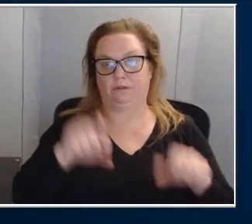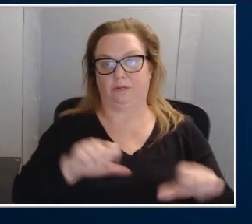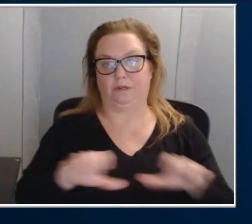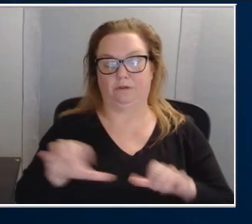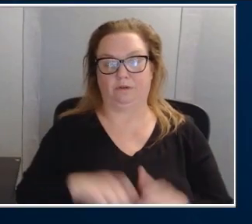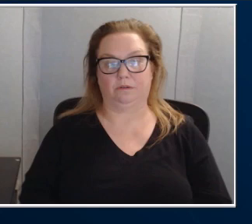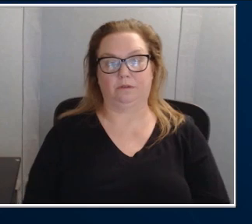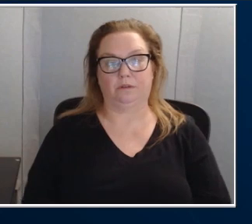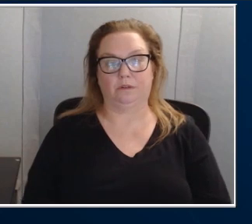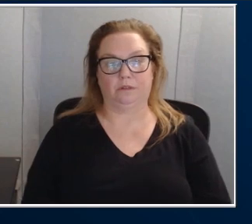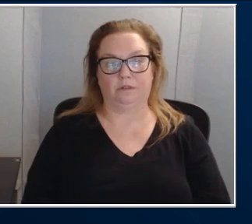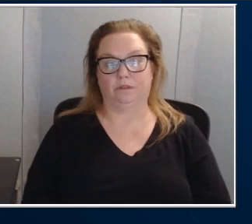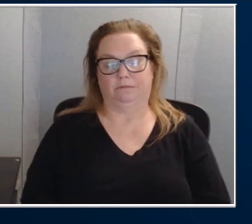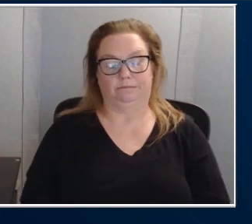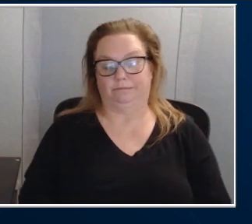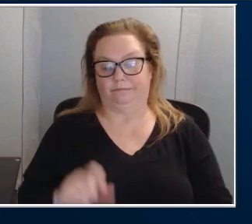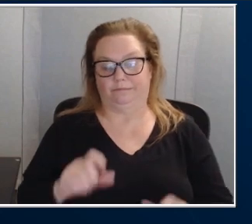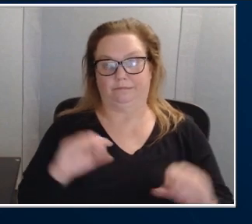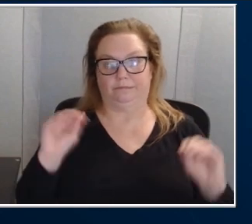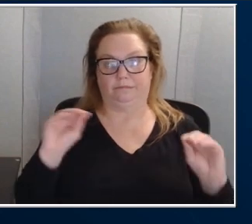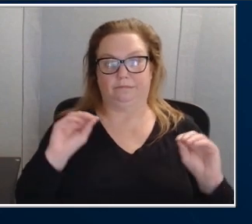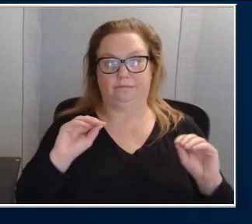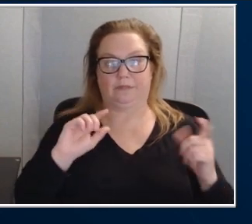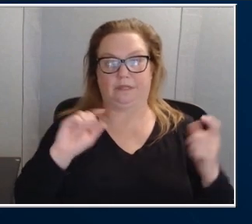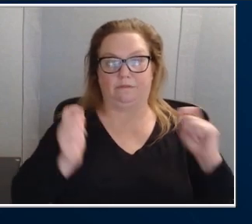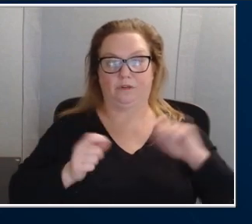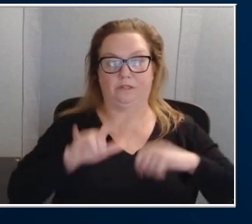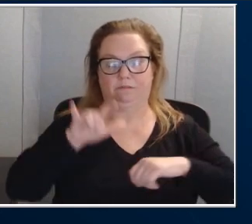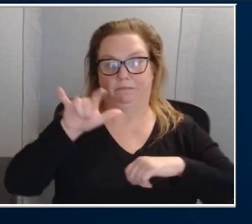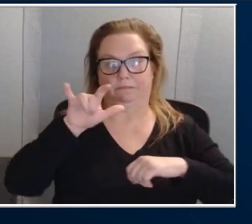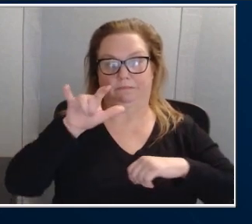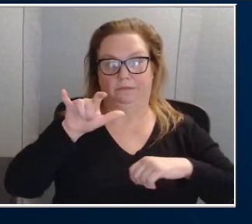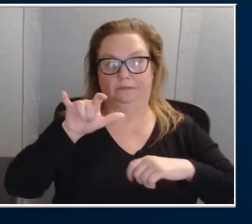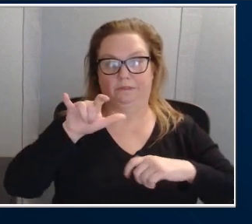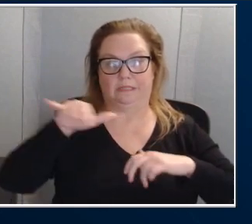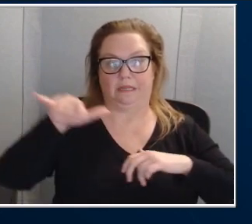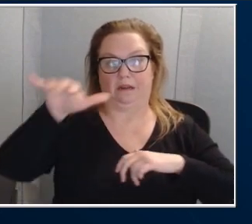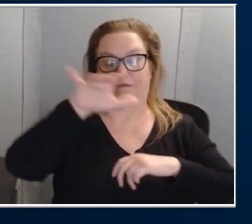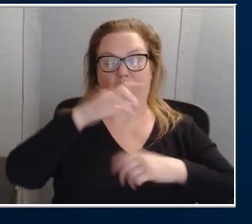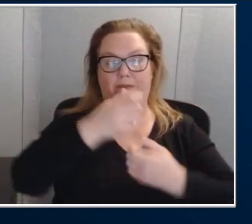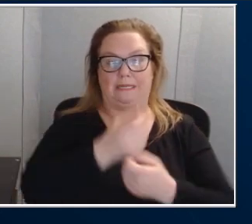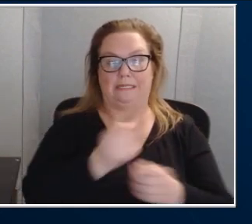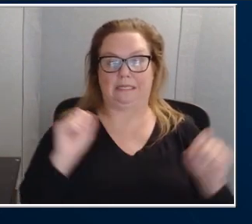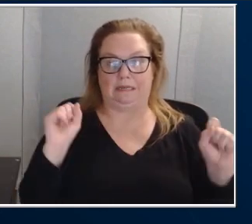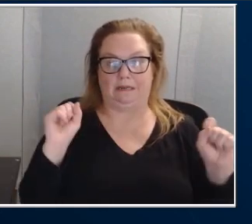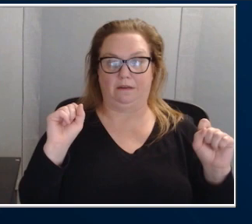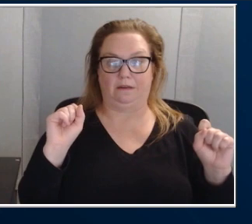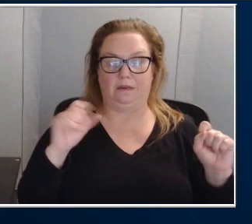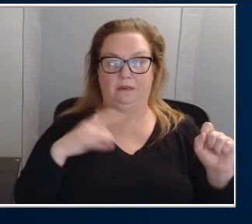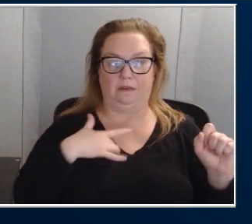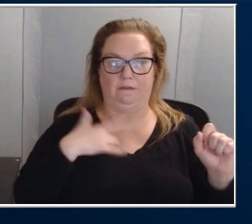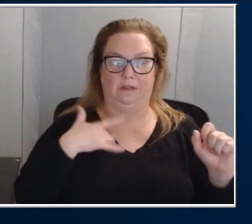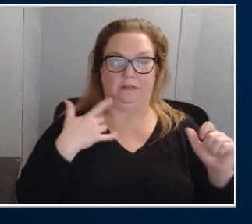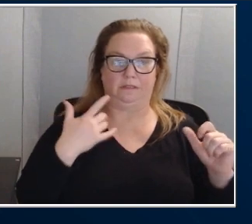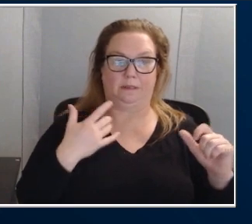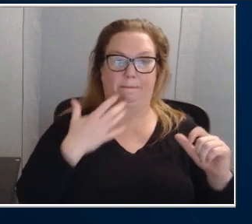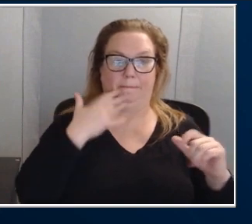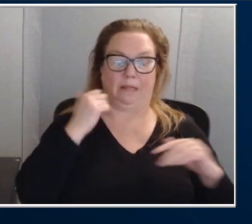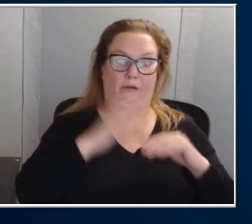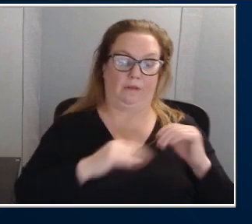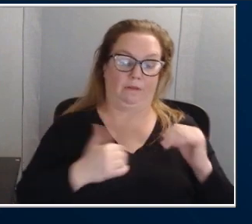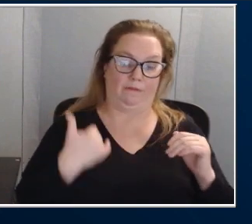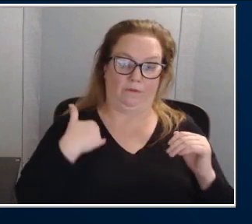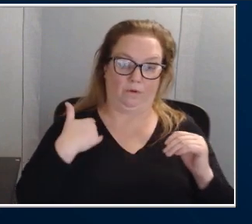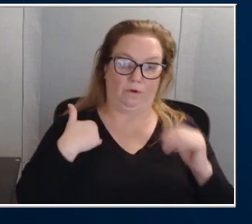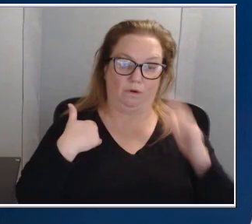think there is anything better. We know they've already redesigned commercial aircraft airflow in order to make it safer. I do think it is better than it once was, but